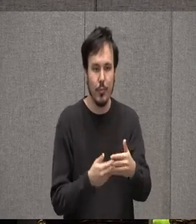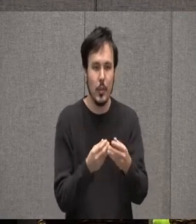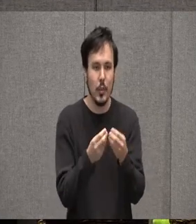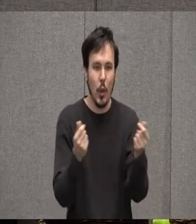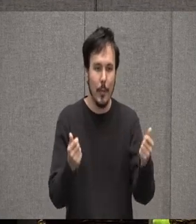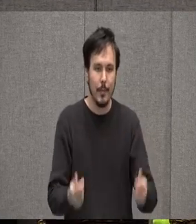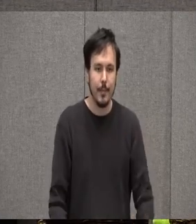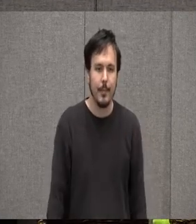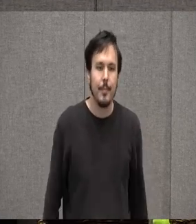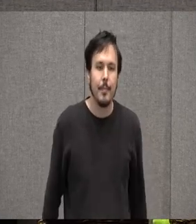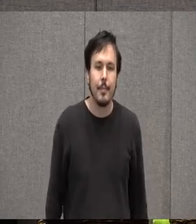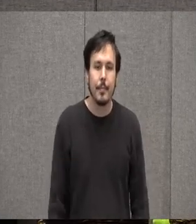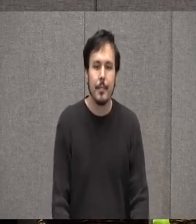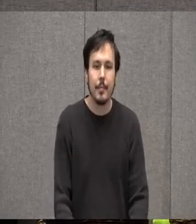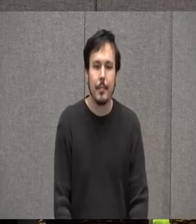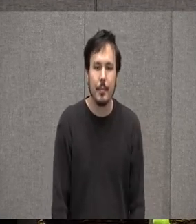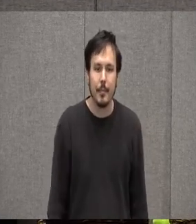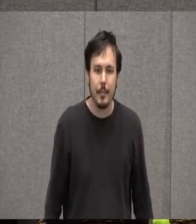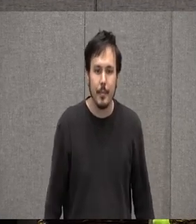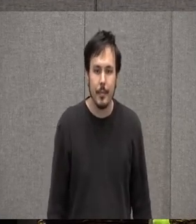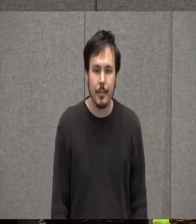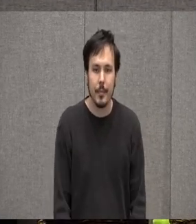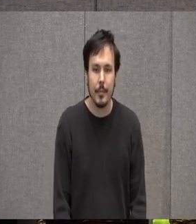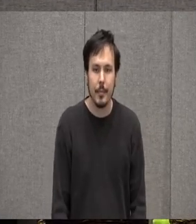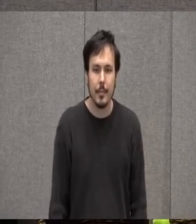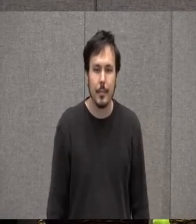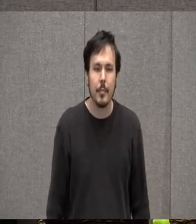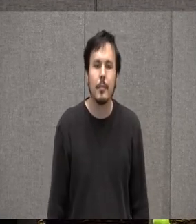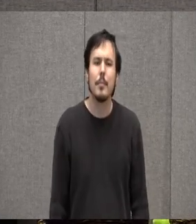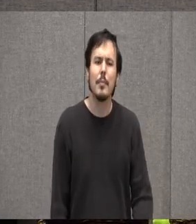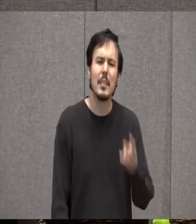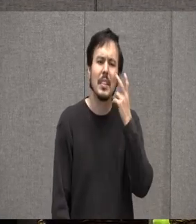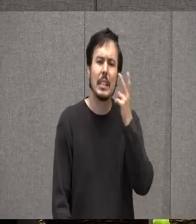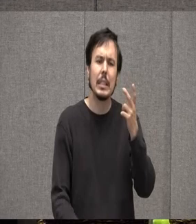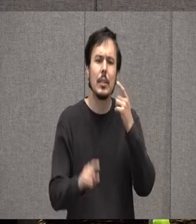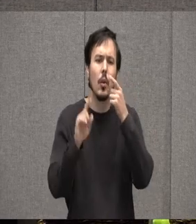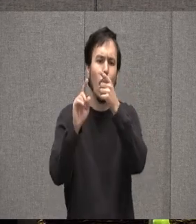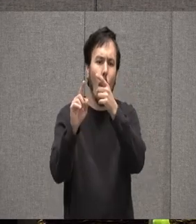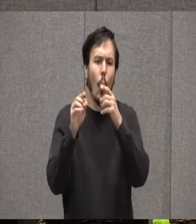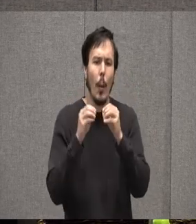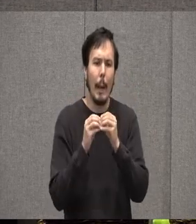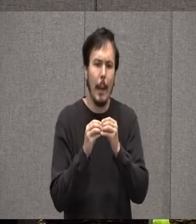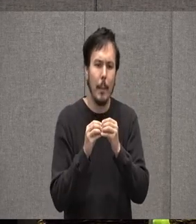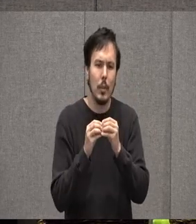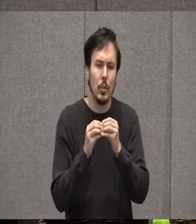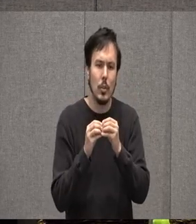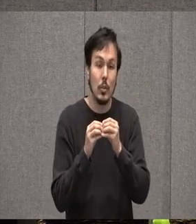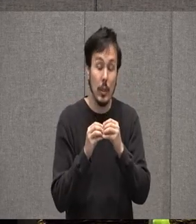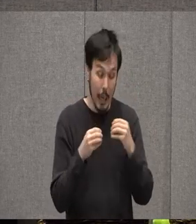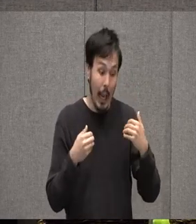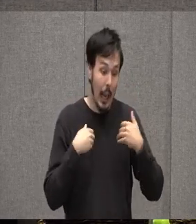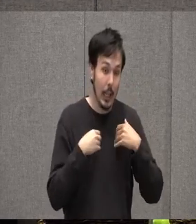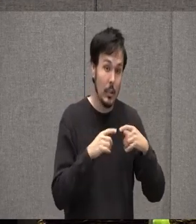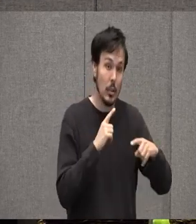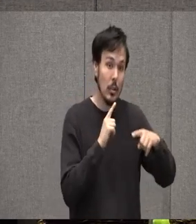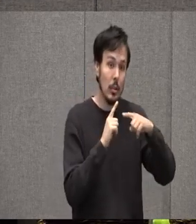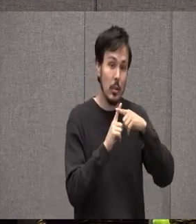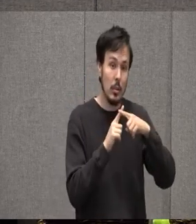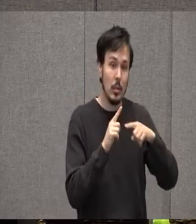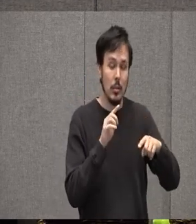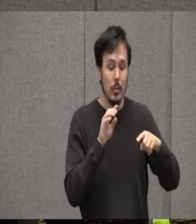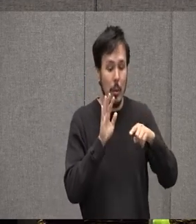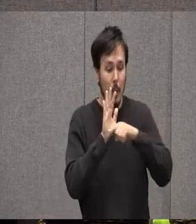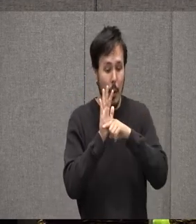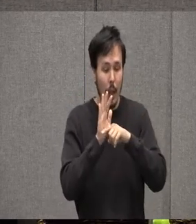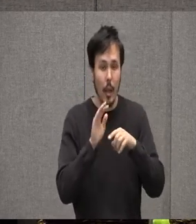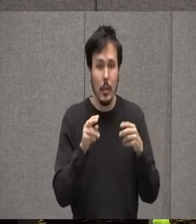So you can see that there's target numbers that are in here, and there's an operation that's also next to that target number. What you can